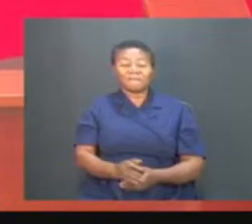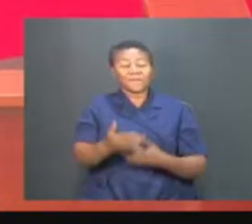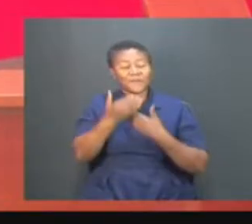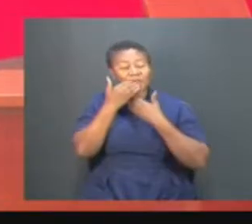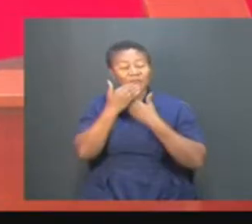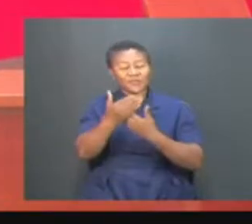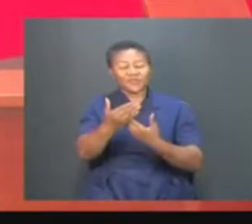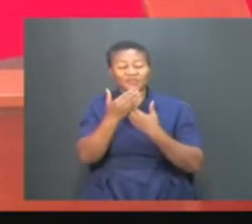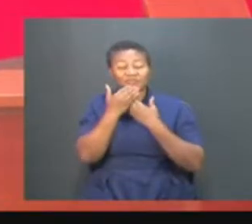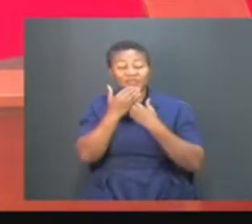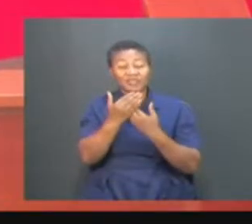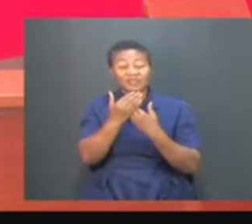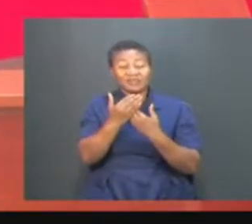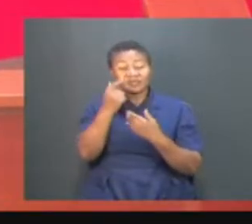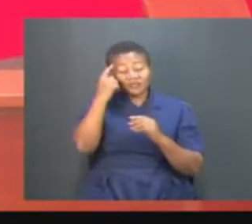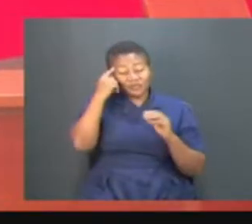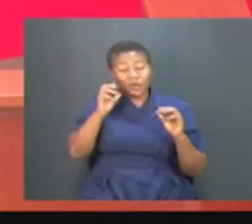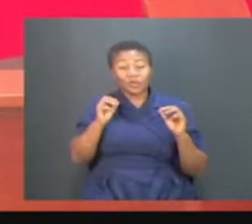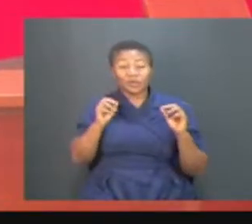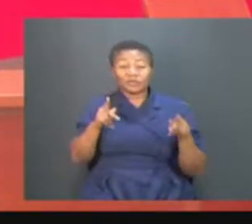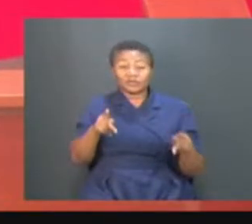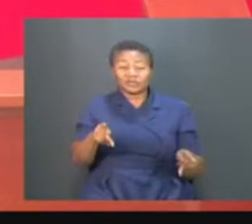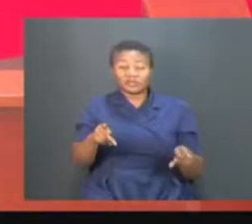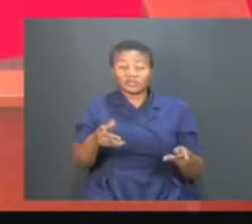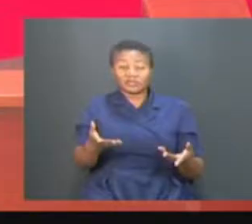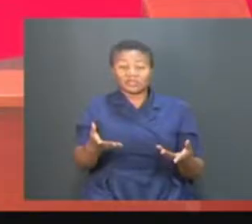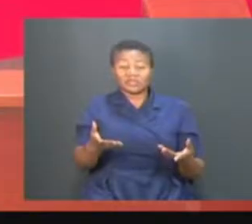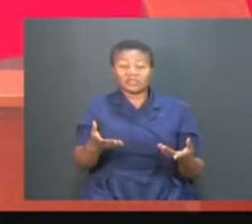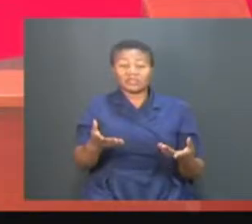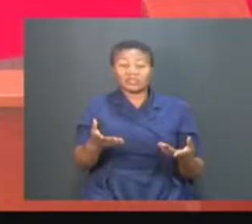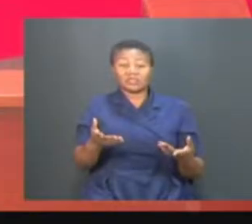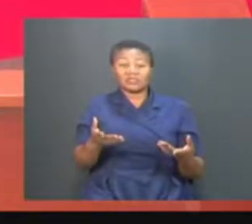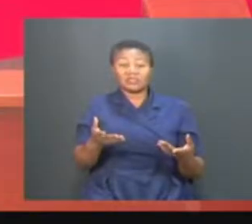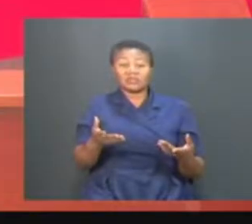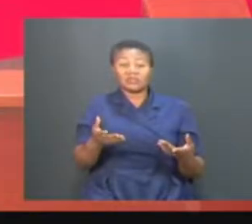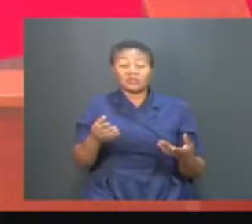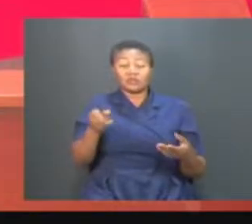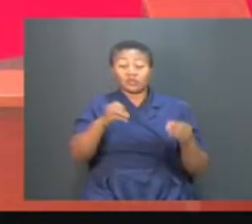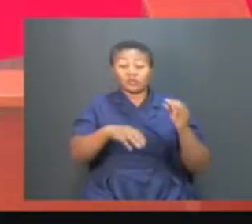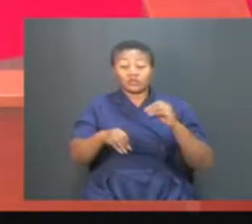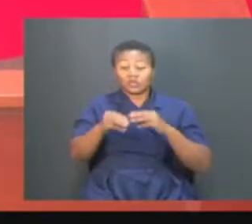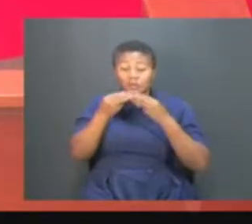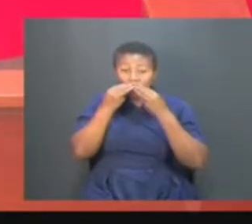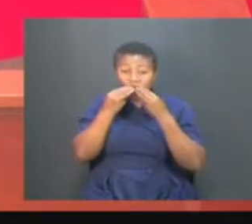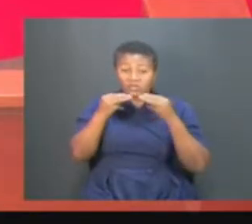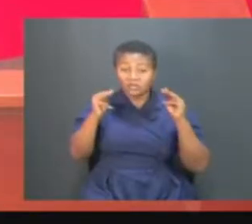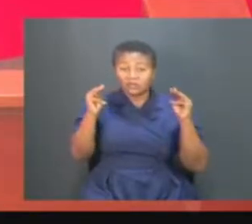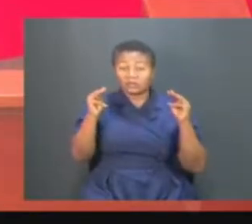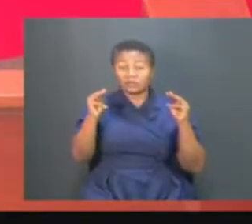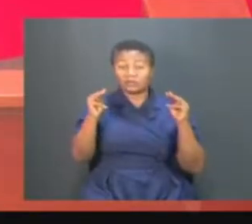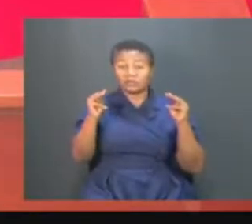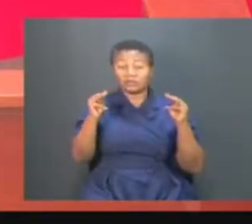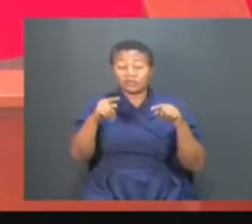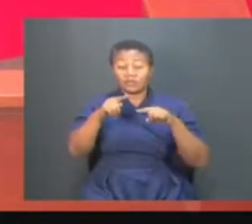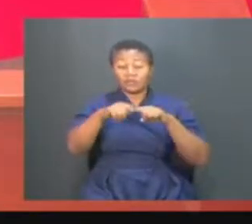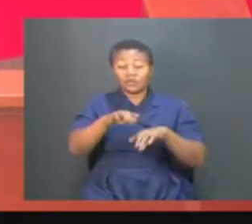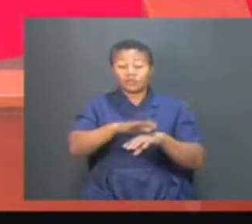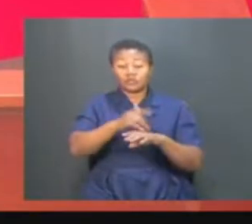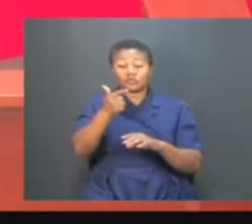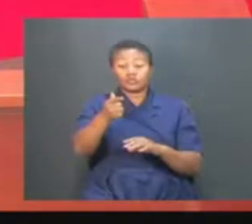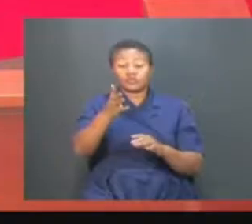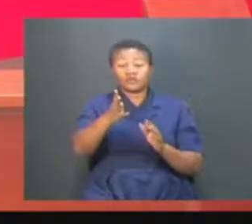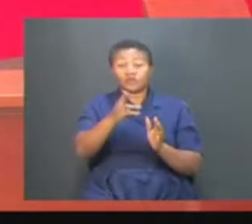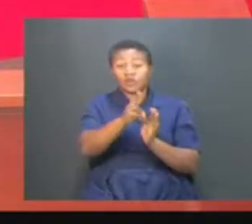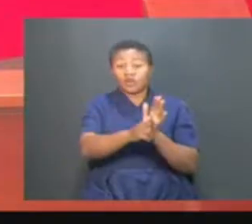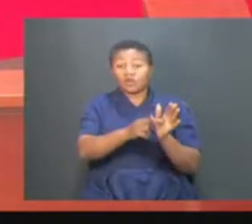the opportunity to contribute to the motion regarding the 24-hour economy